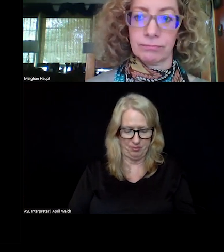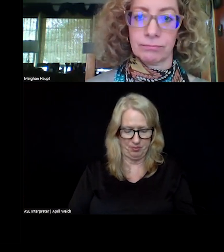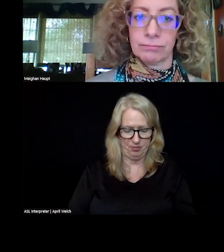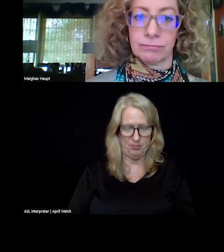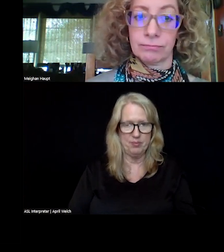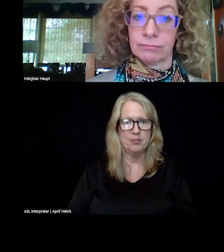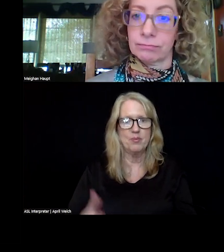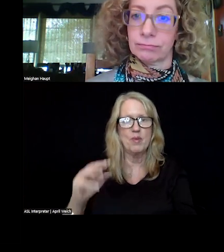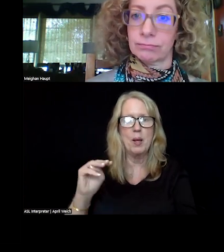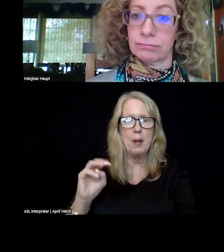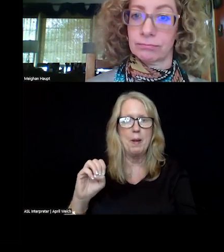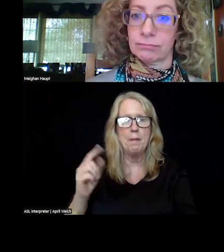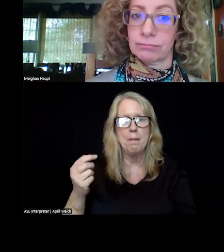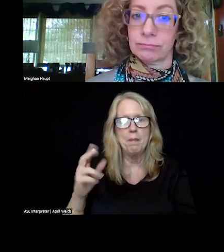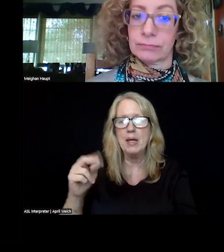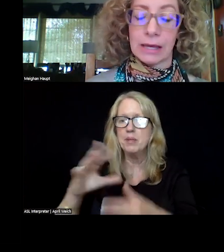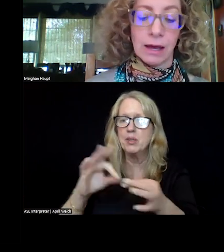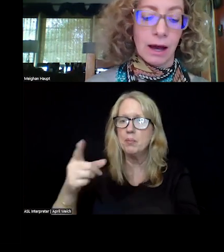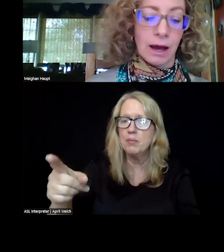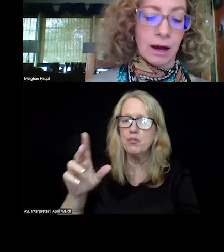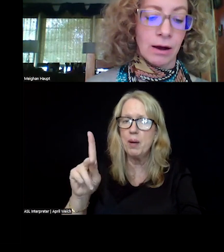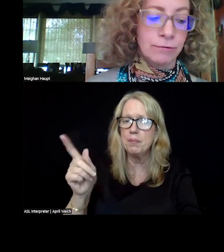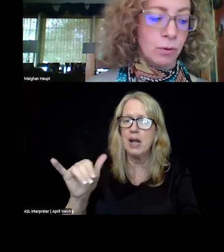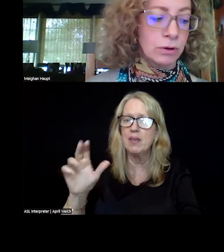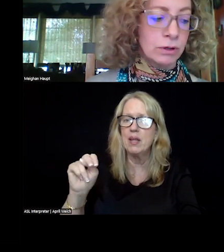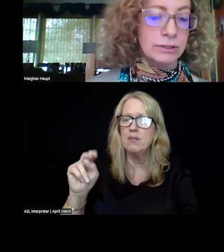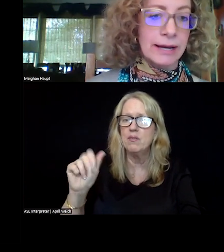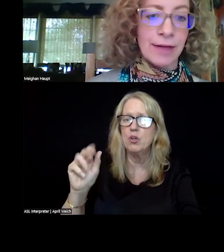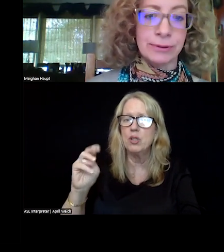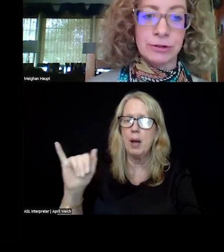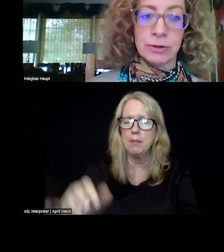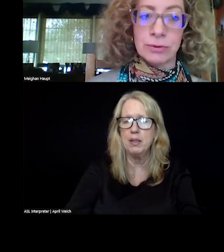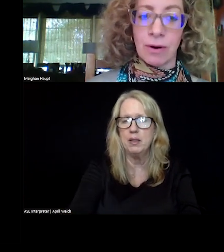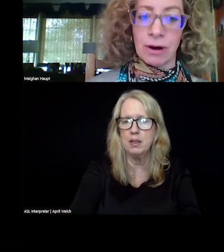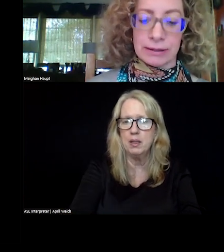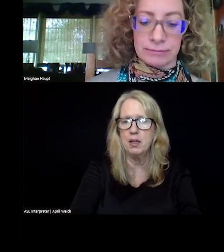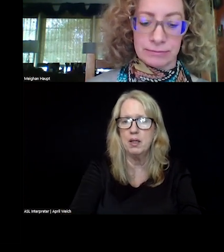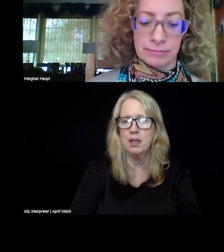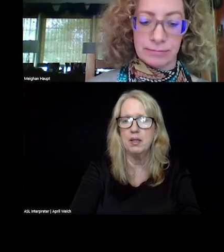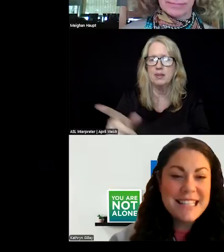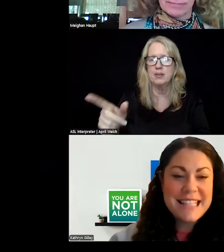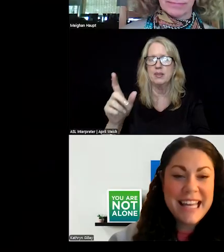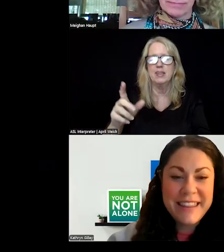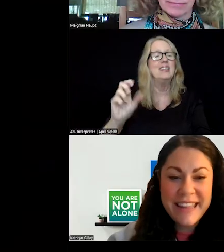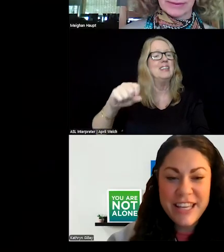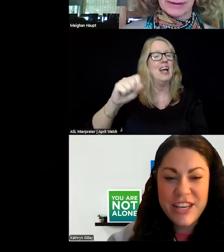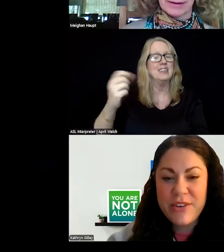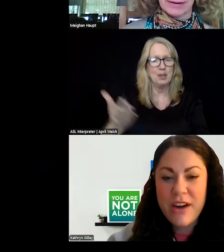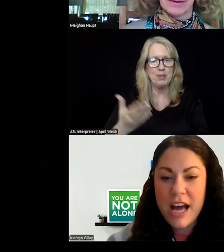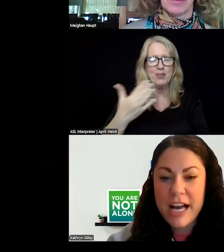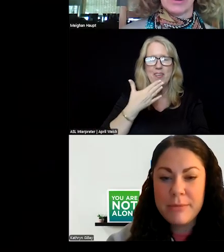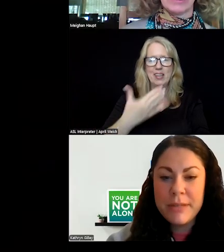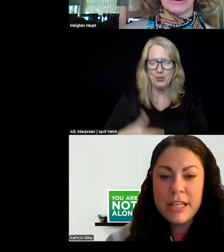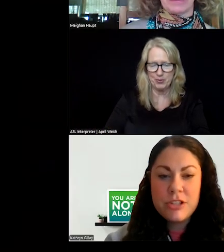Megan, if we can get a quick comment from Catherine Gilly from NAMI. Of course. Catherine, are you on? Yes, thank